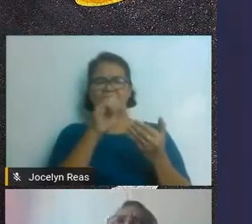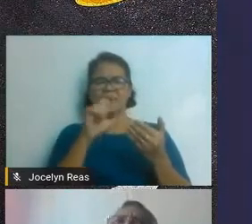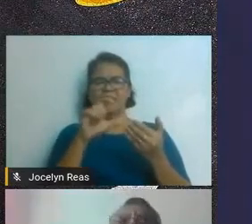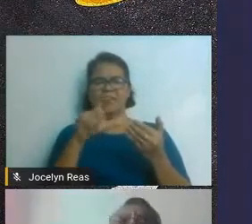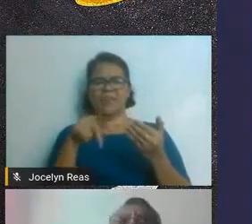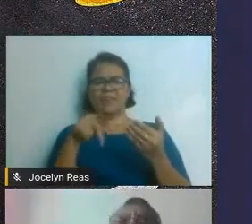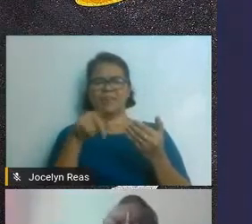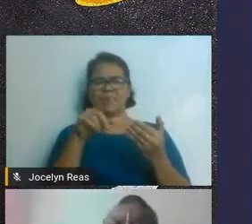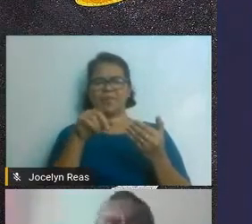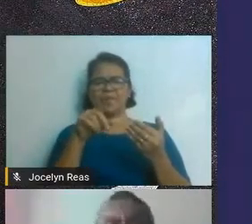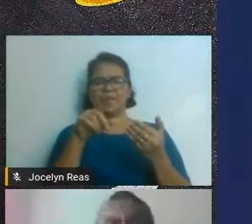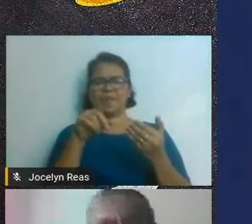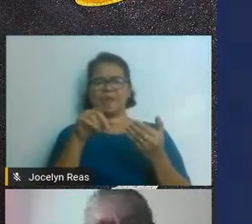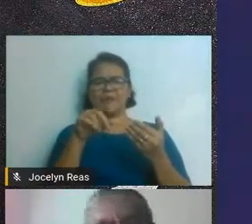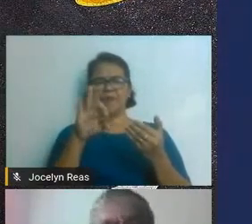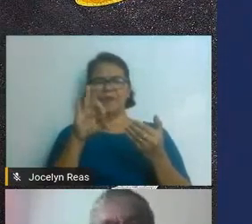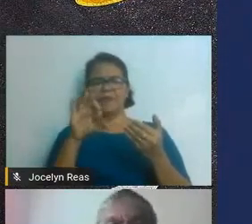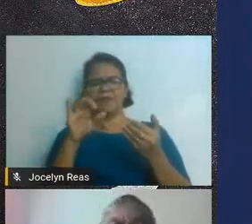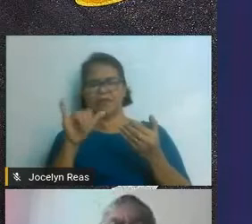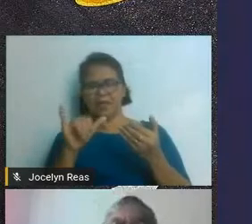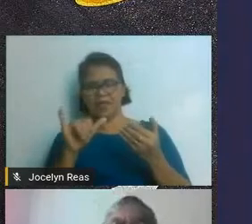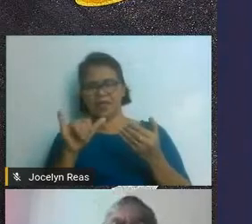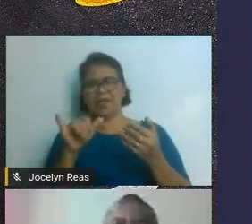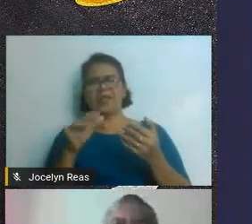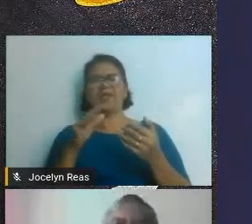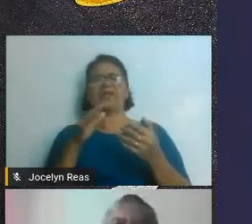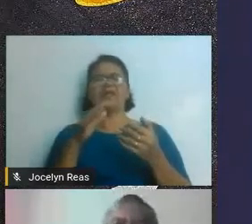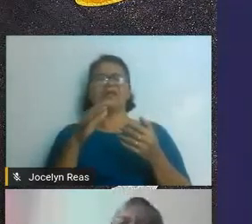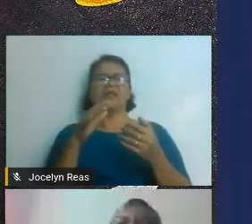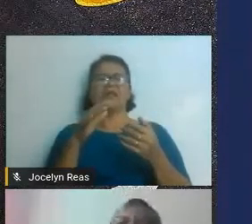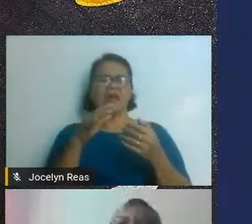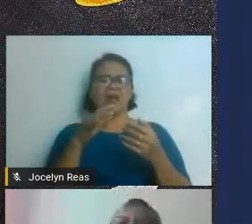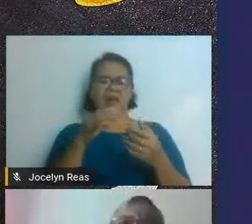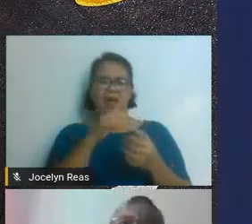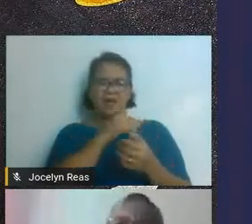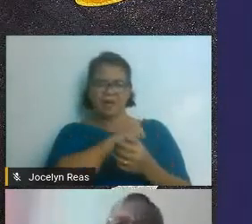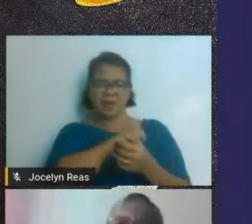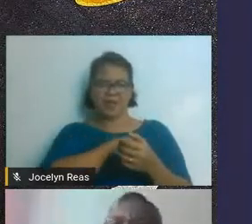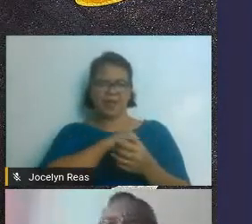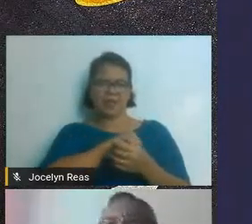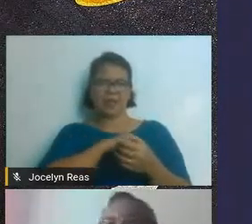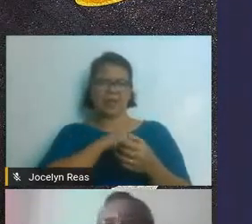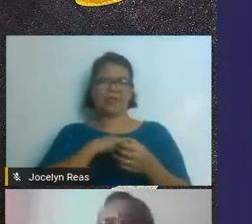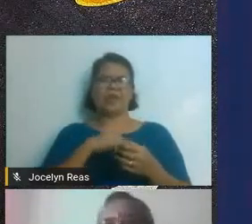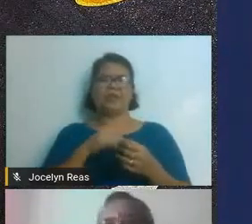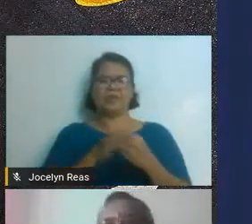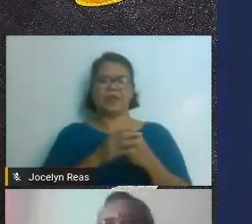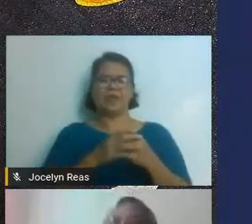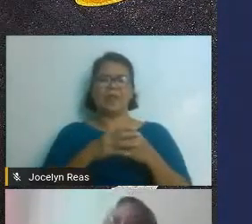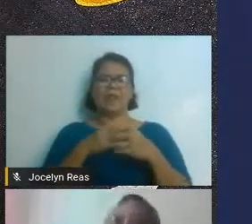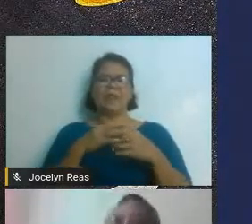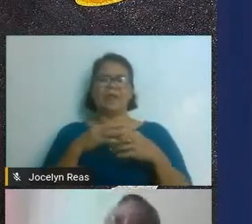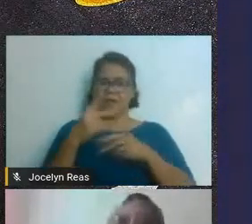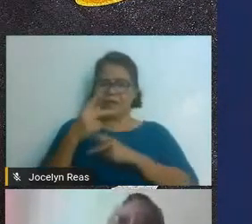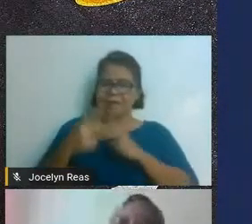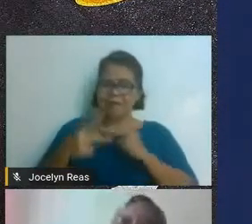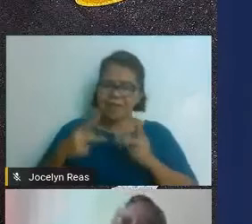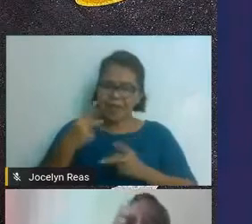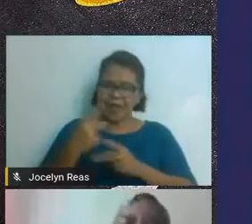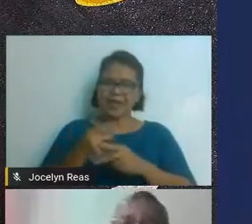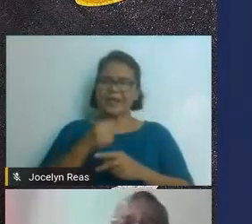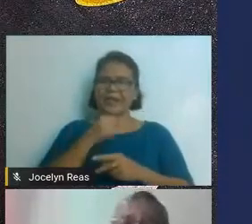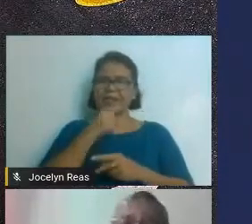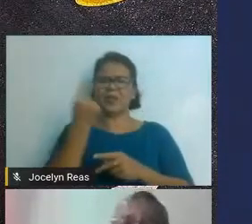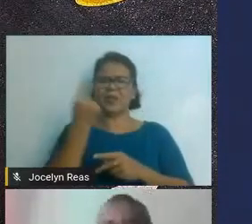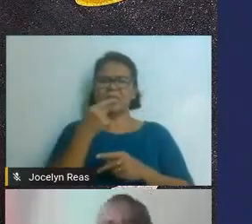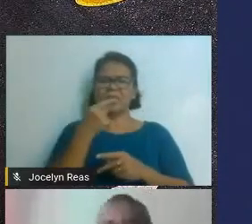actually being consultative, hindi yung para kang Hitler, hindi kayong utos ng utos, but nakikinig ka sa